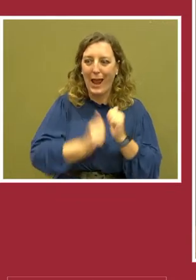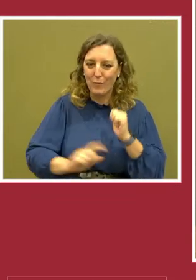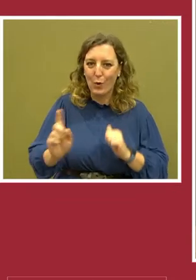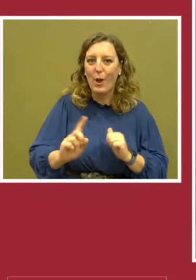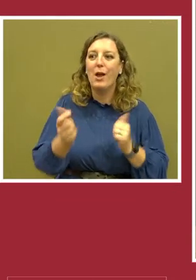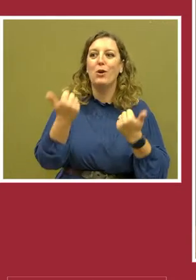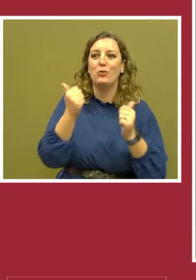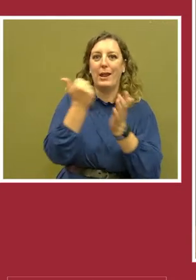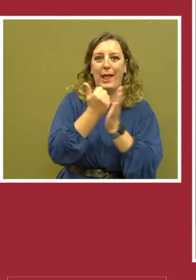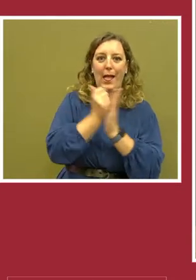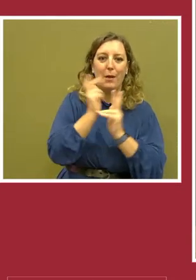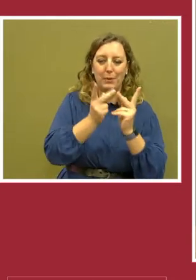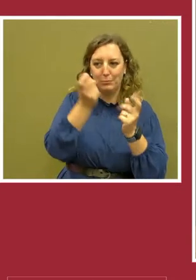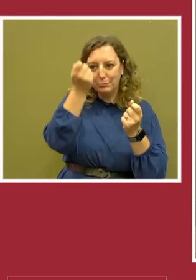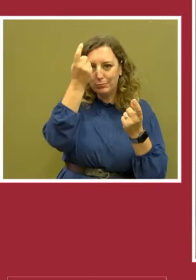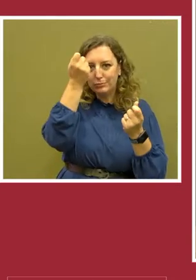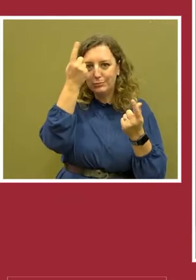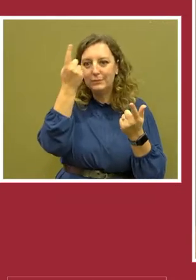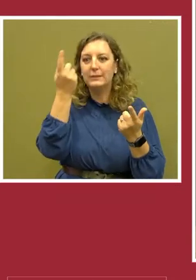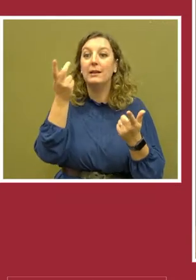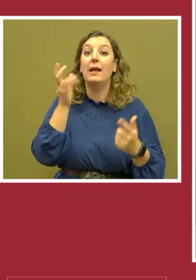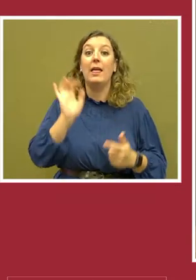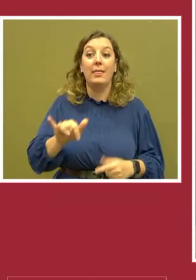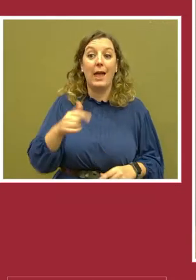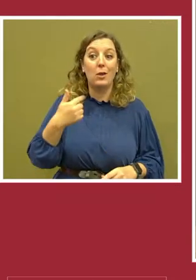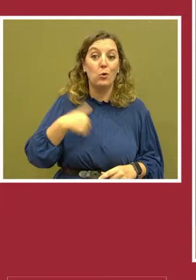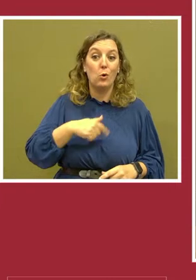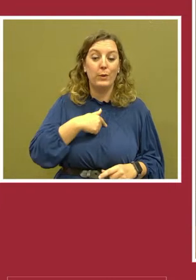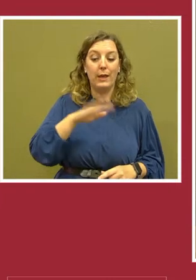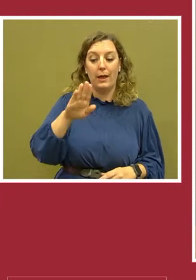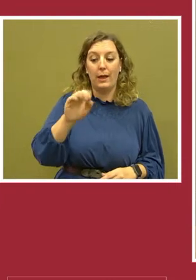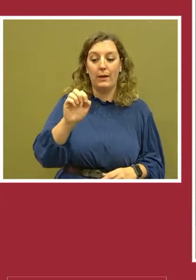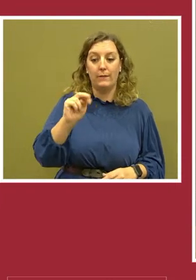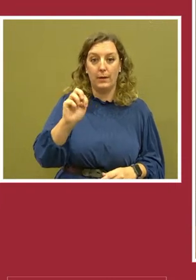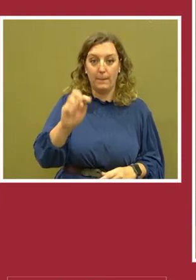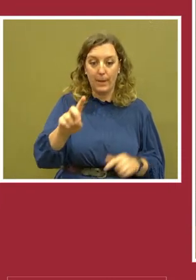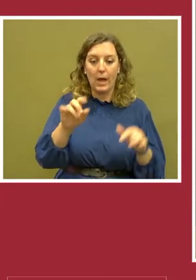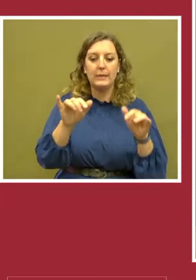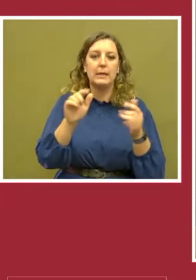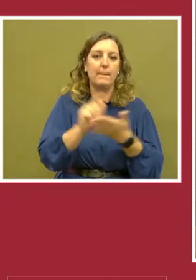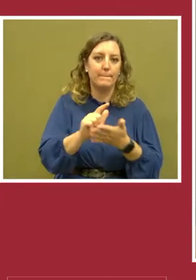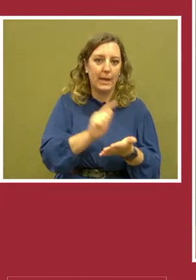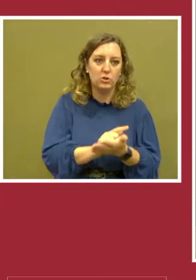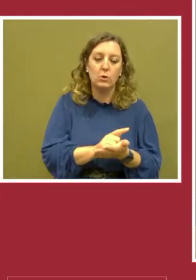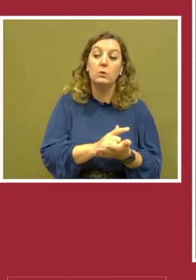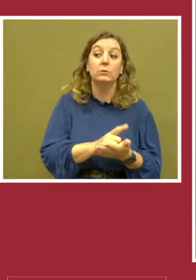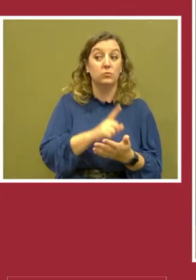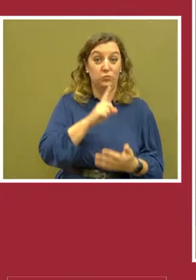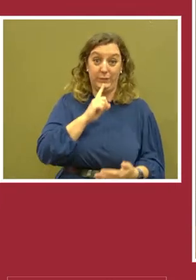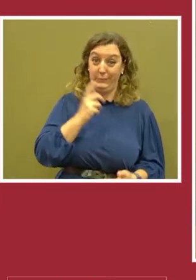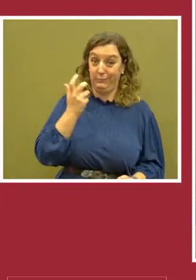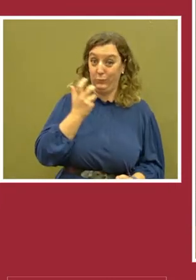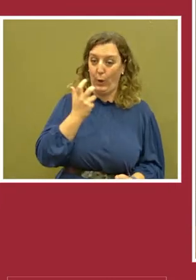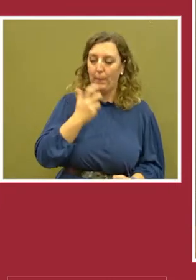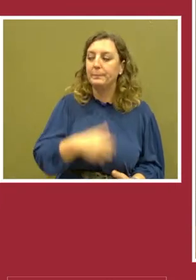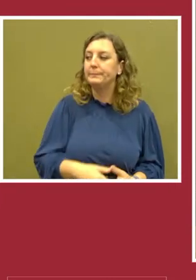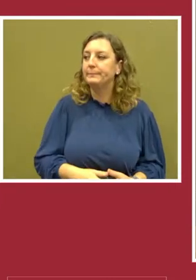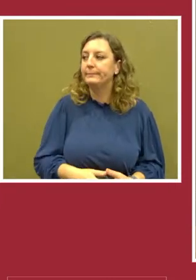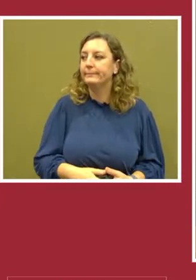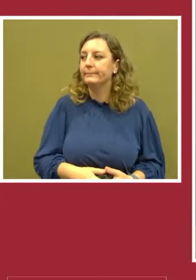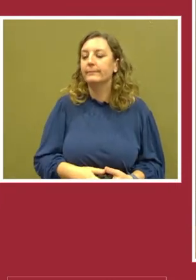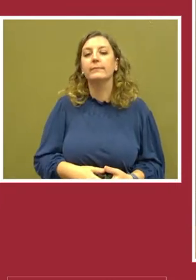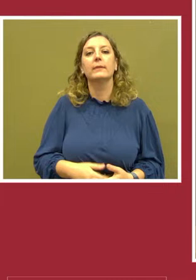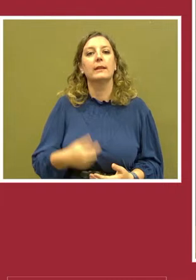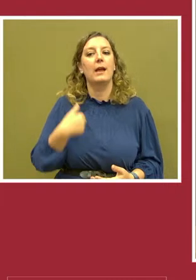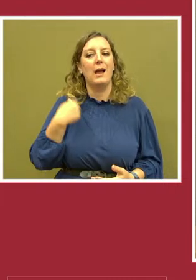try and help people understand that we have a bond measure. It is pretty incredible. One